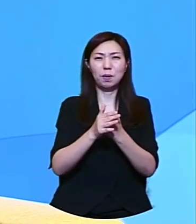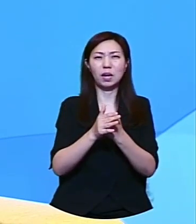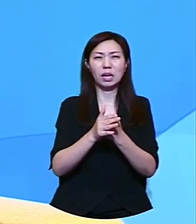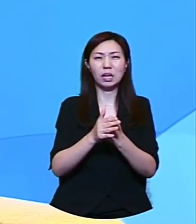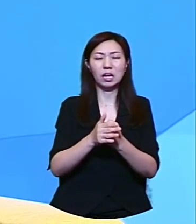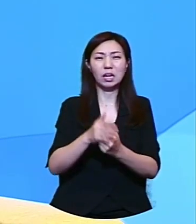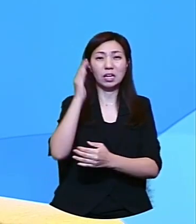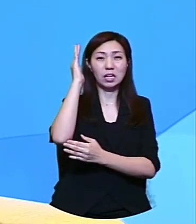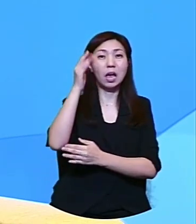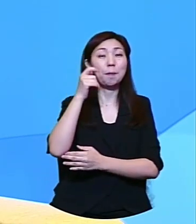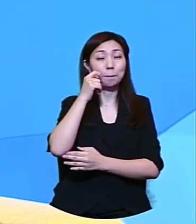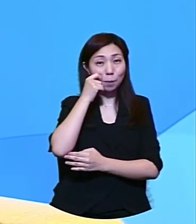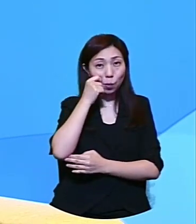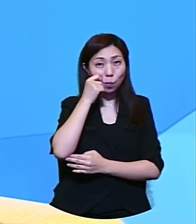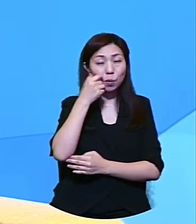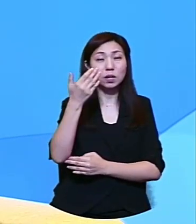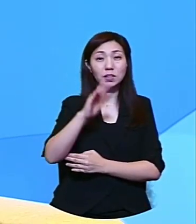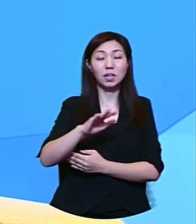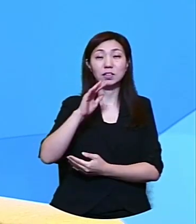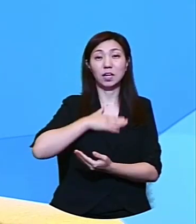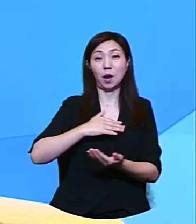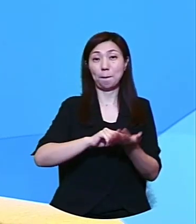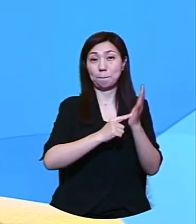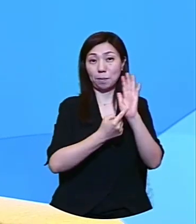about the smart malaria kit.